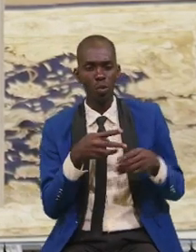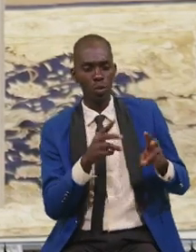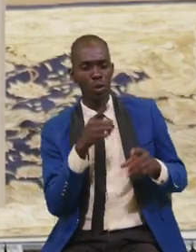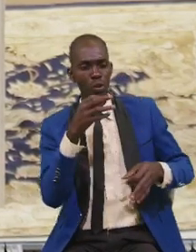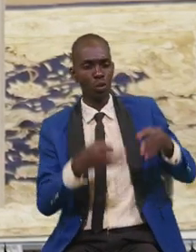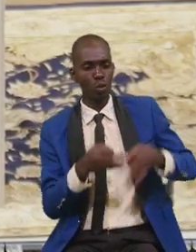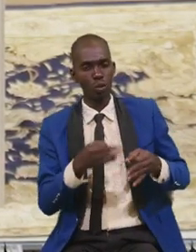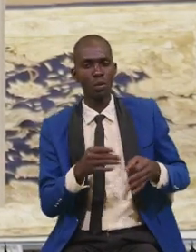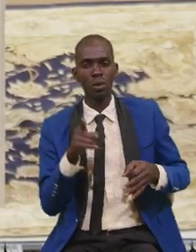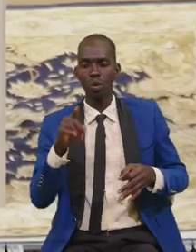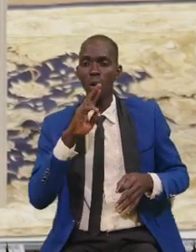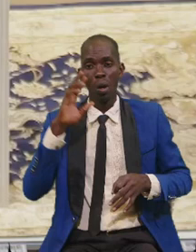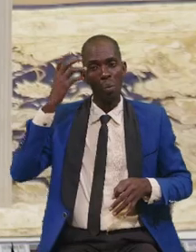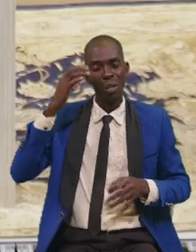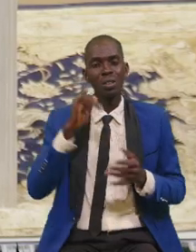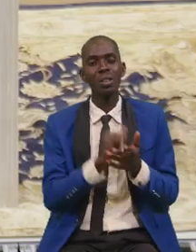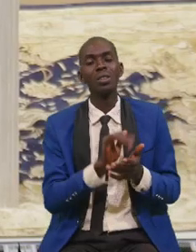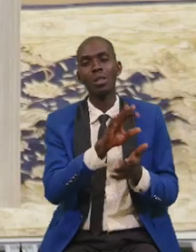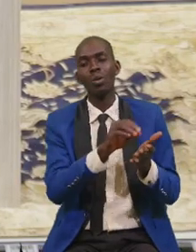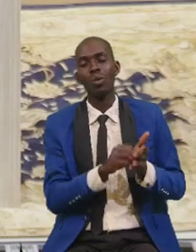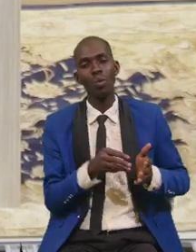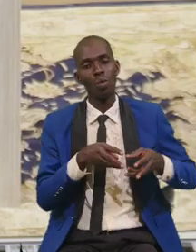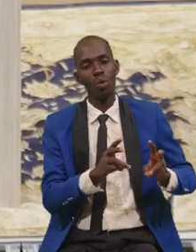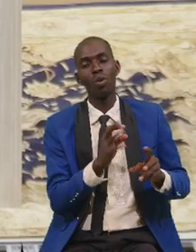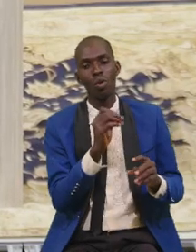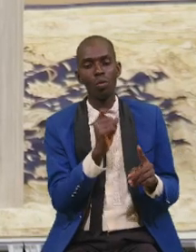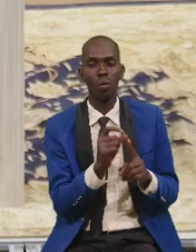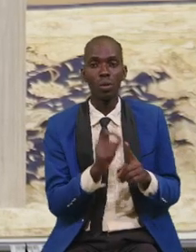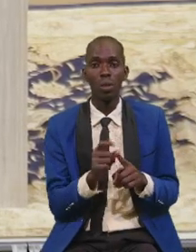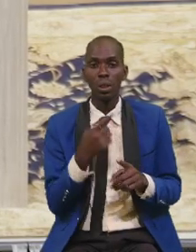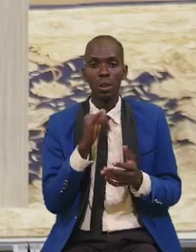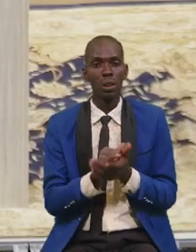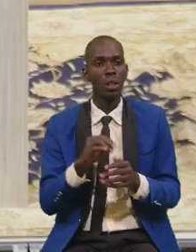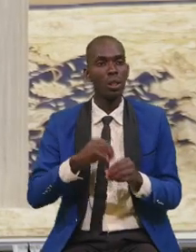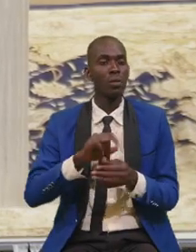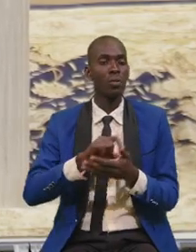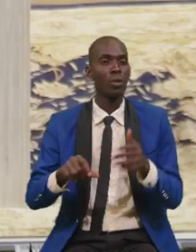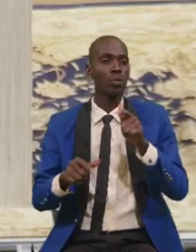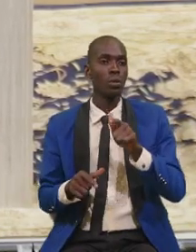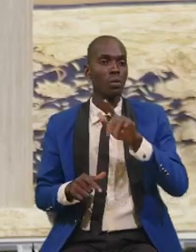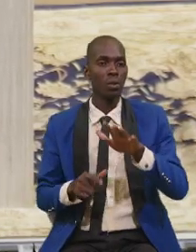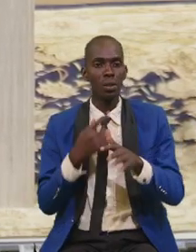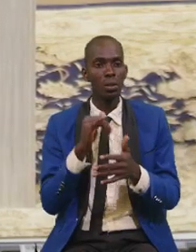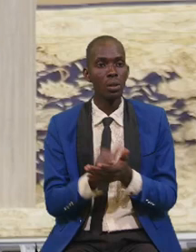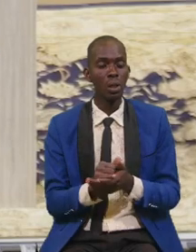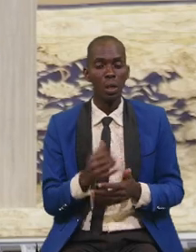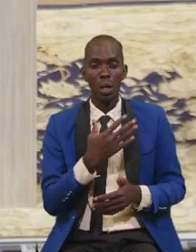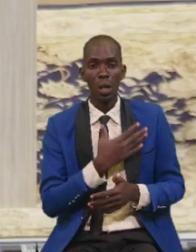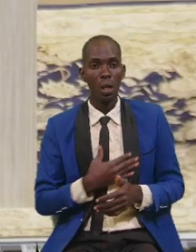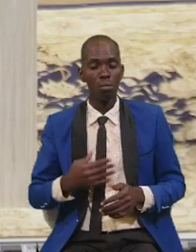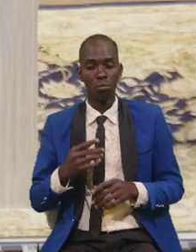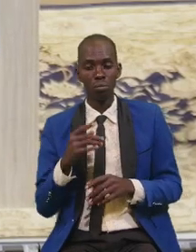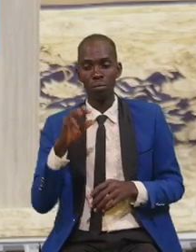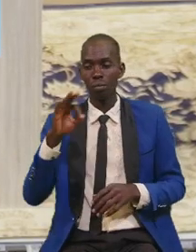In verse 25, but he said, I am not mad. The way you are thinking